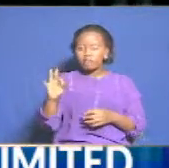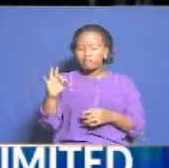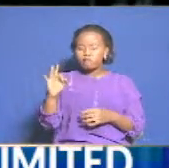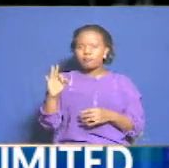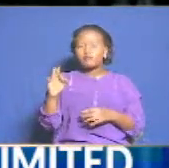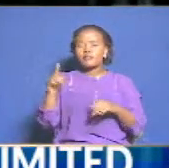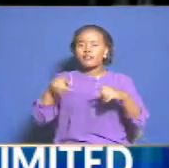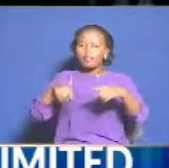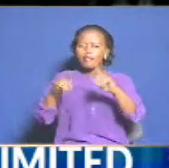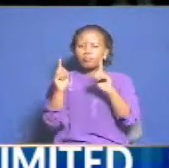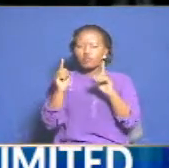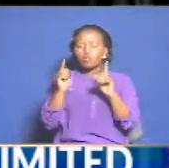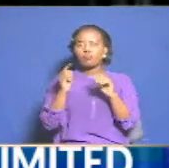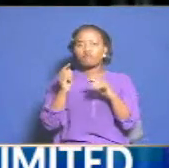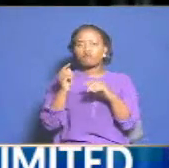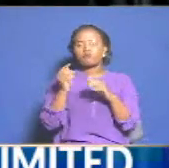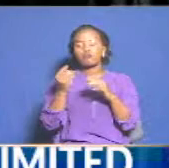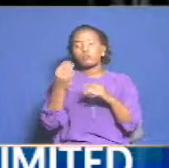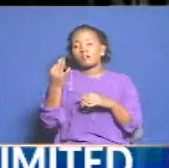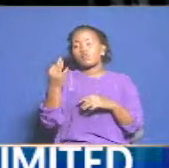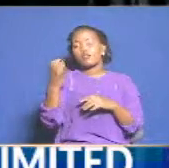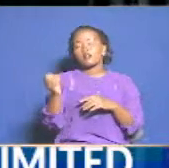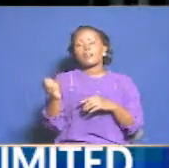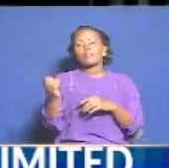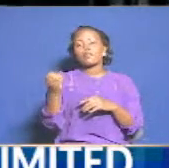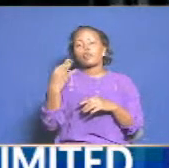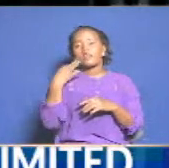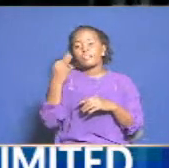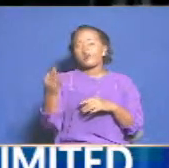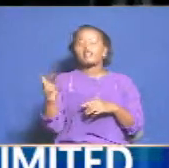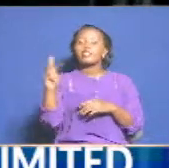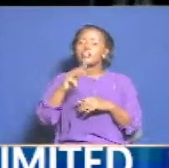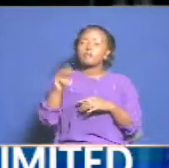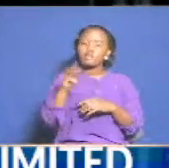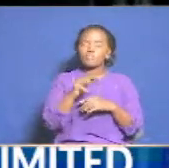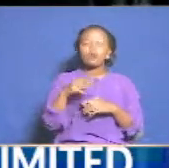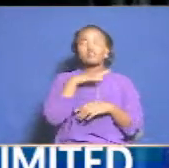na chini ya milioni 300 tunachinja nyama huko.